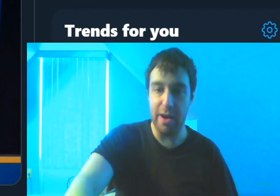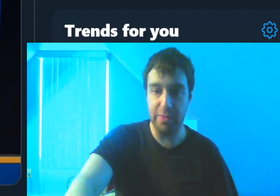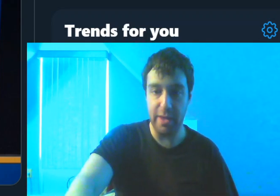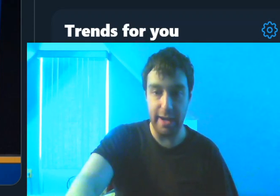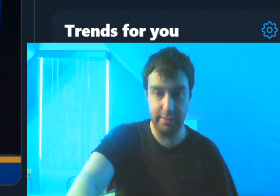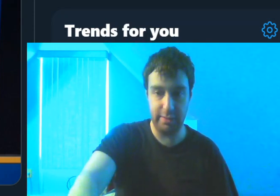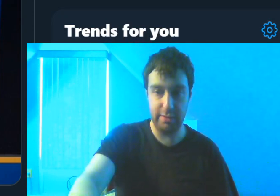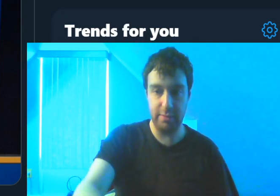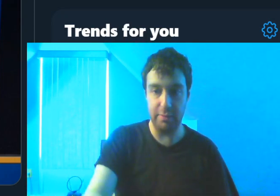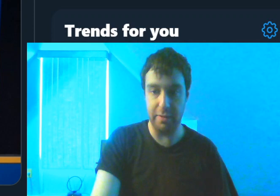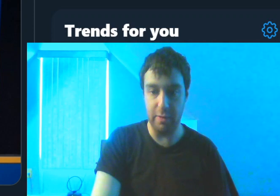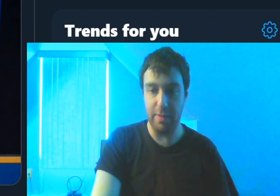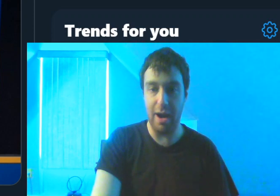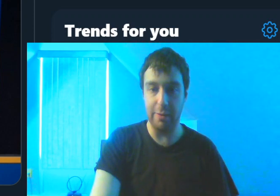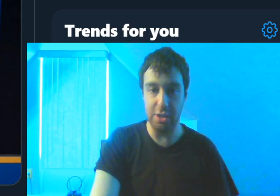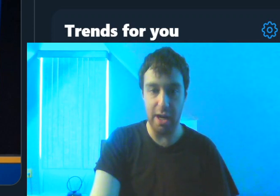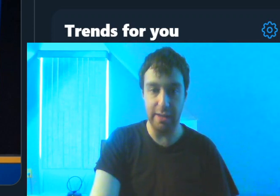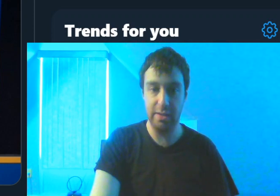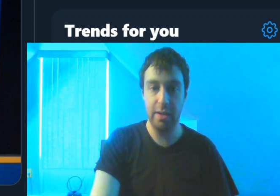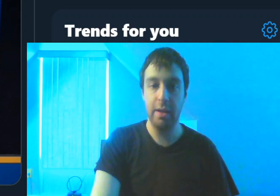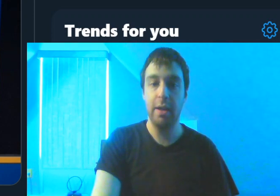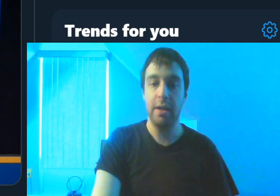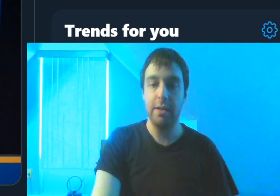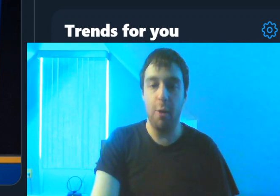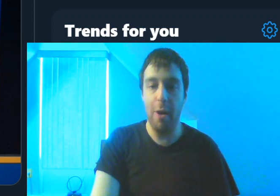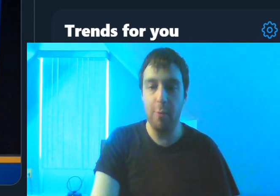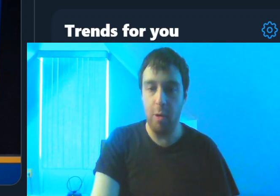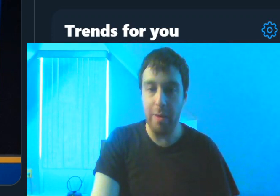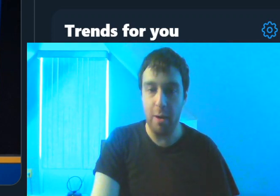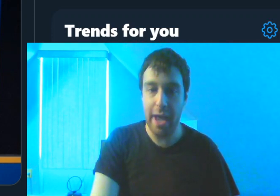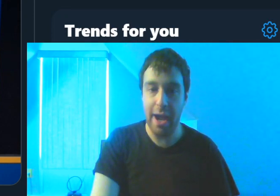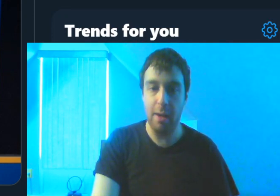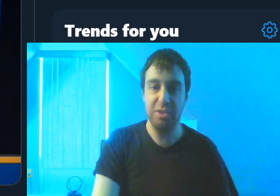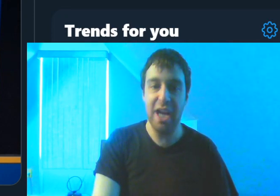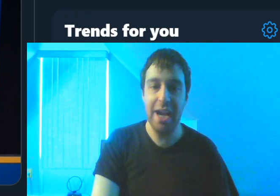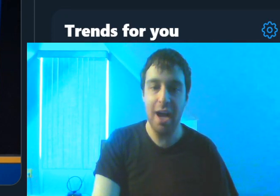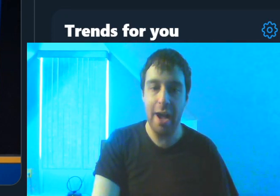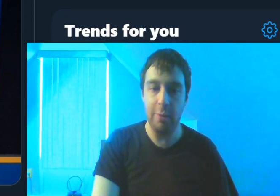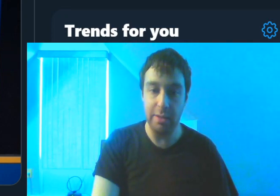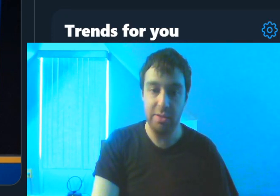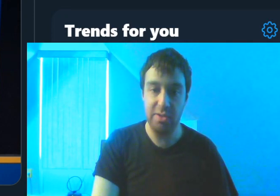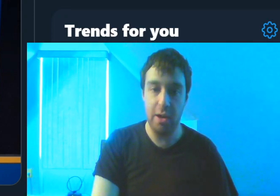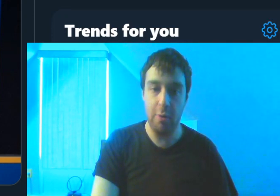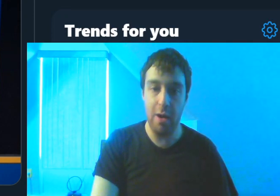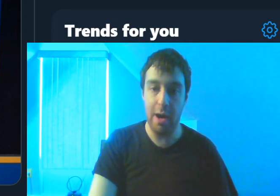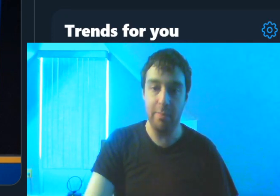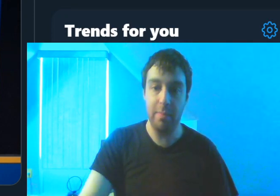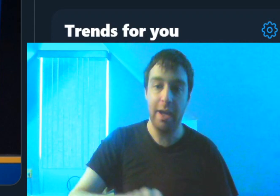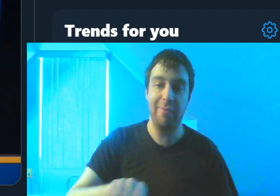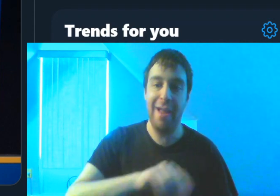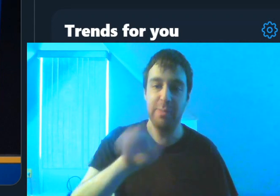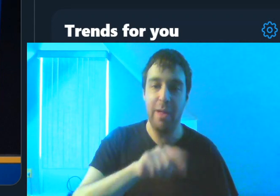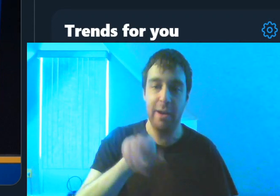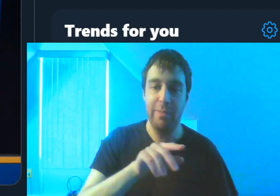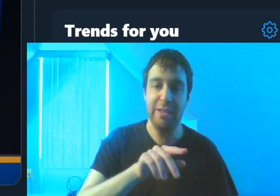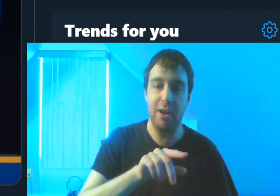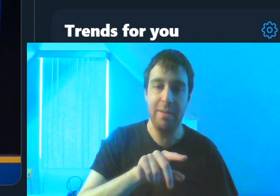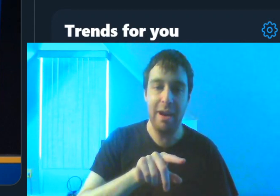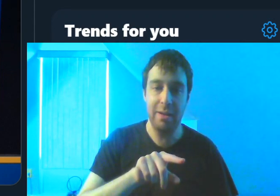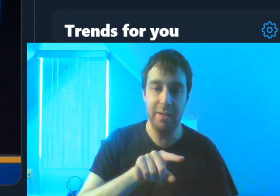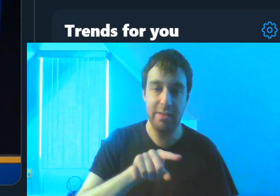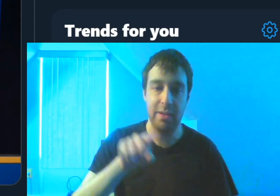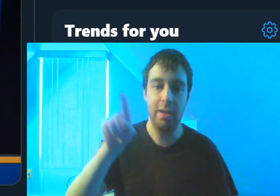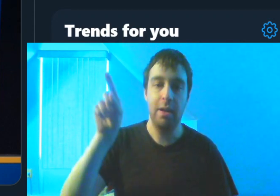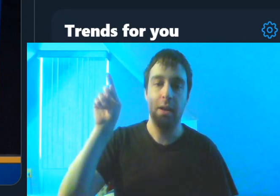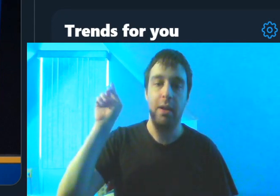Sorry about that. I want to apologize. Now, where were we? Okay, Staten Island. So, Advanced Player, please help